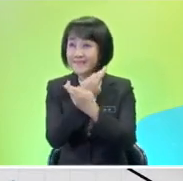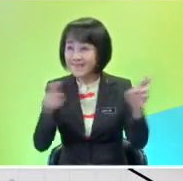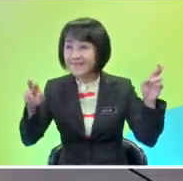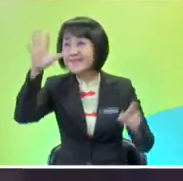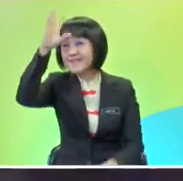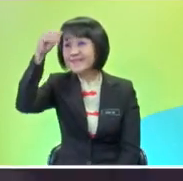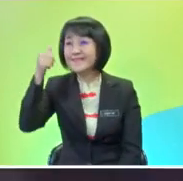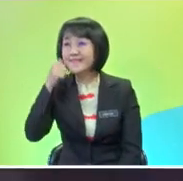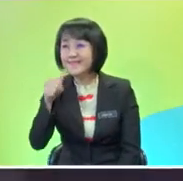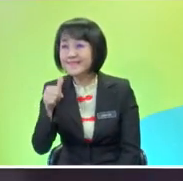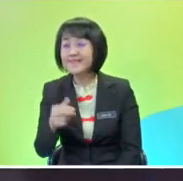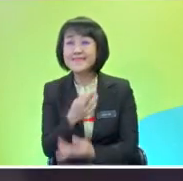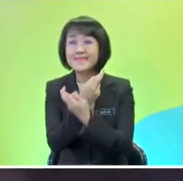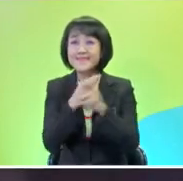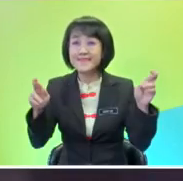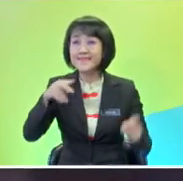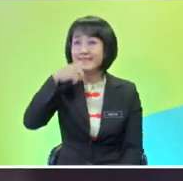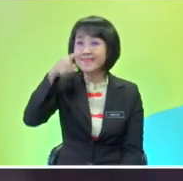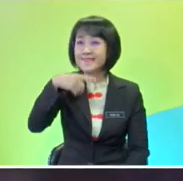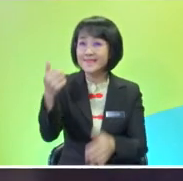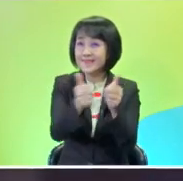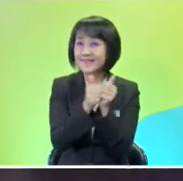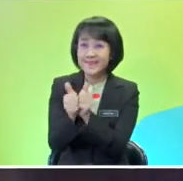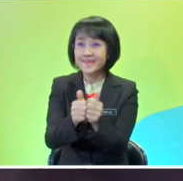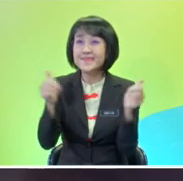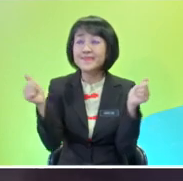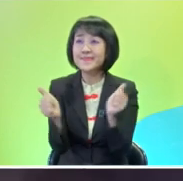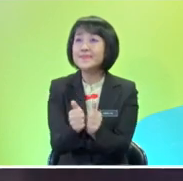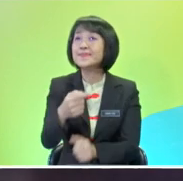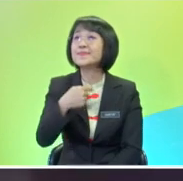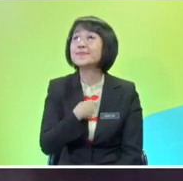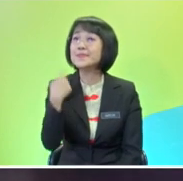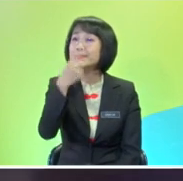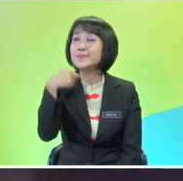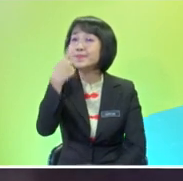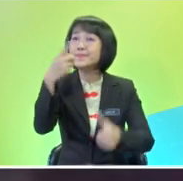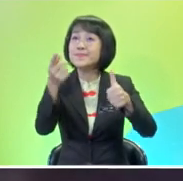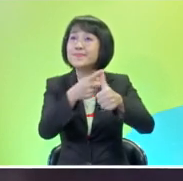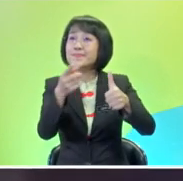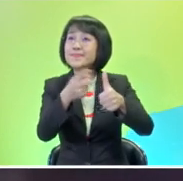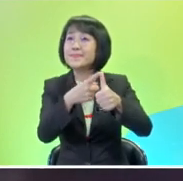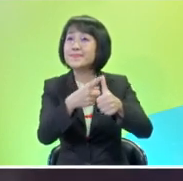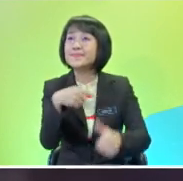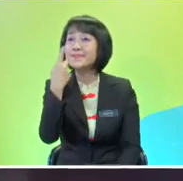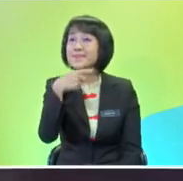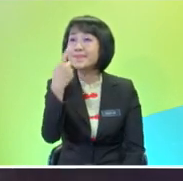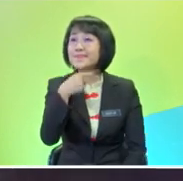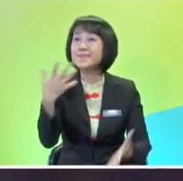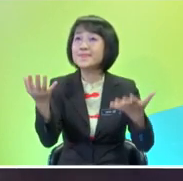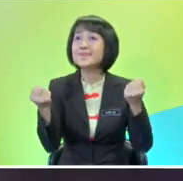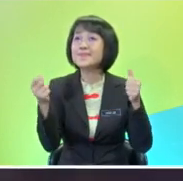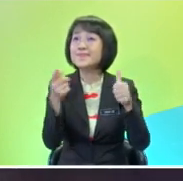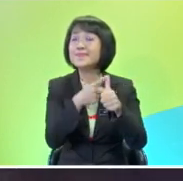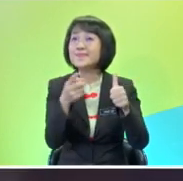say it together with me? Yes, teacher. Okay, who would like to go first? Anyone would like to go first? I see